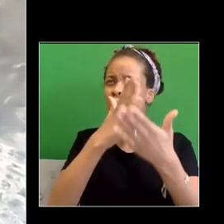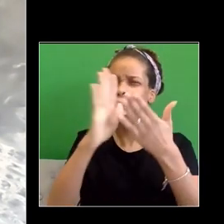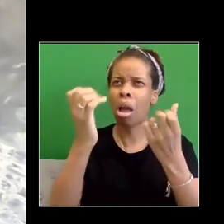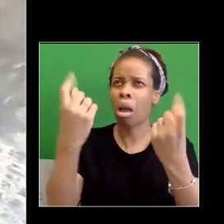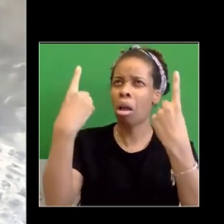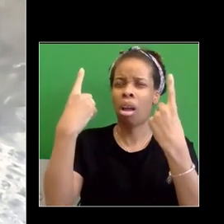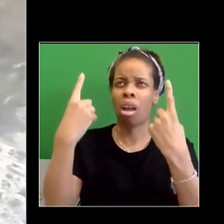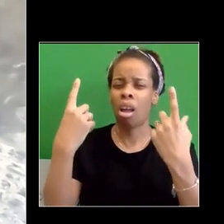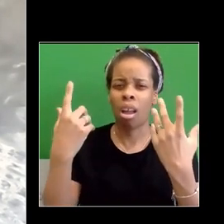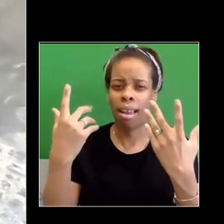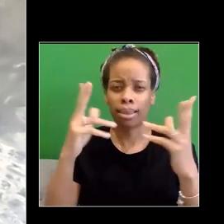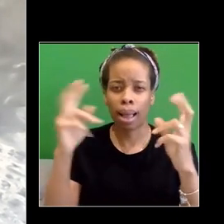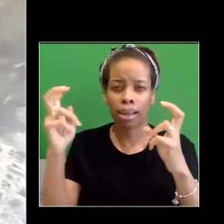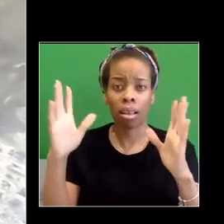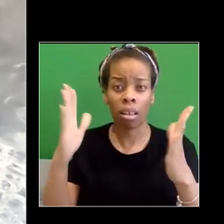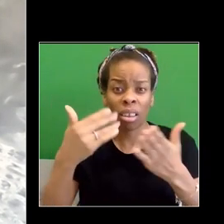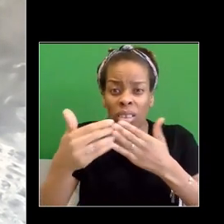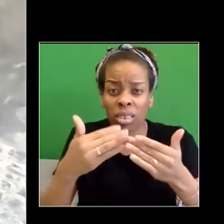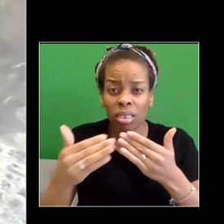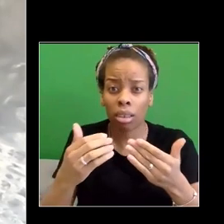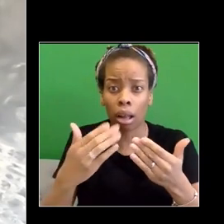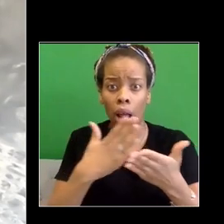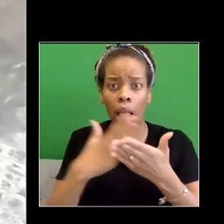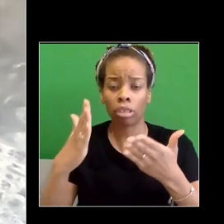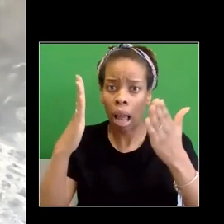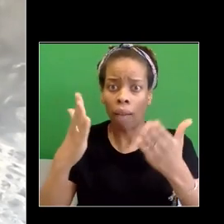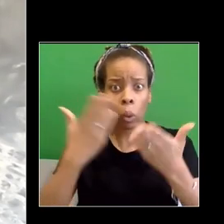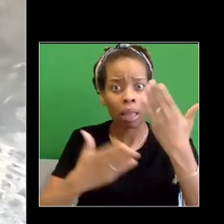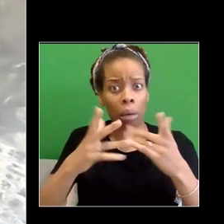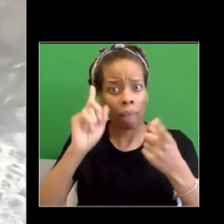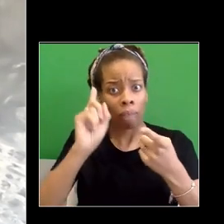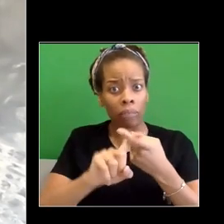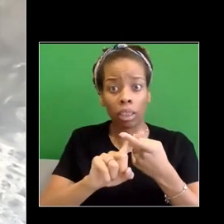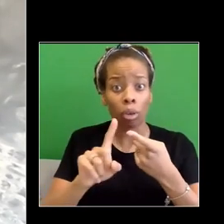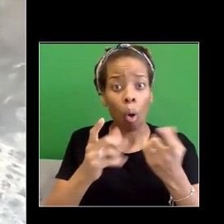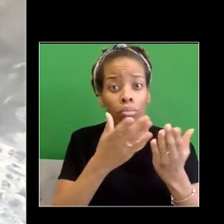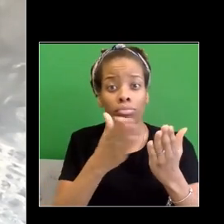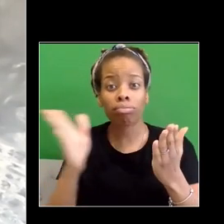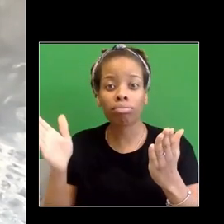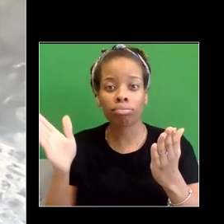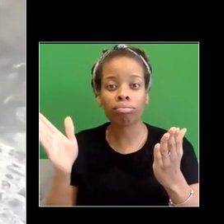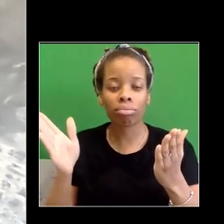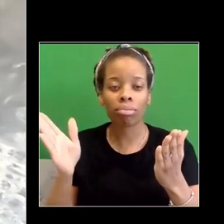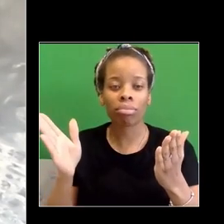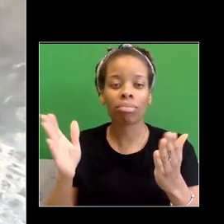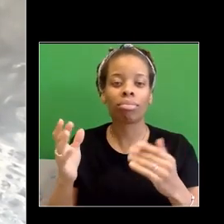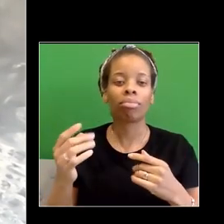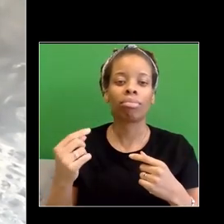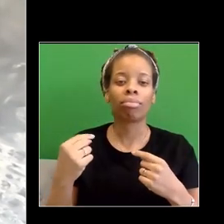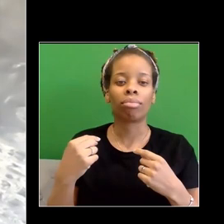because it's never been about clarity, and it's as I said, it's never been about an explanation, but I've always really loved the